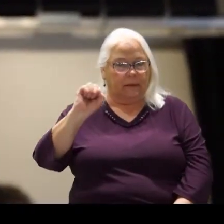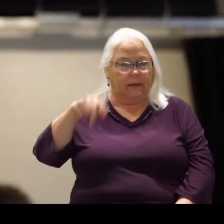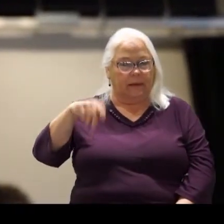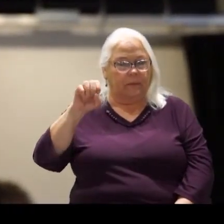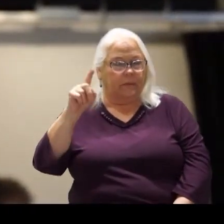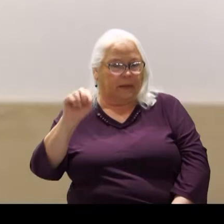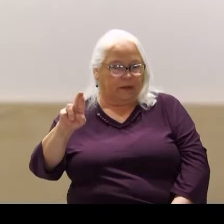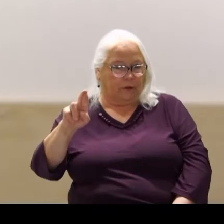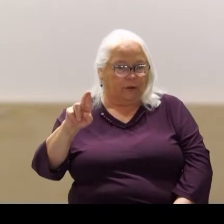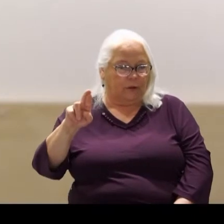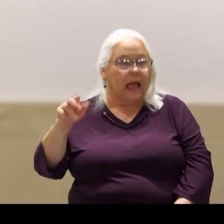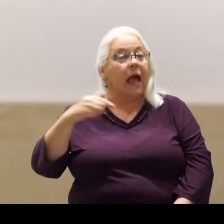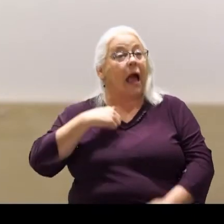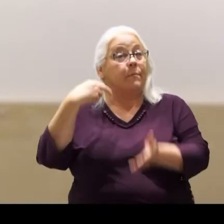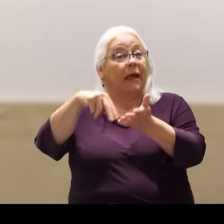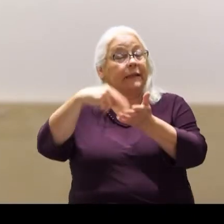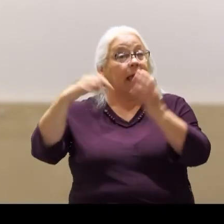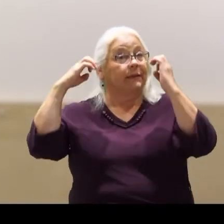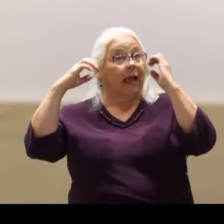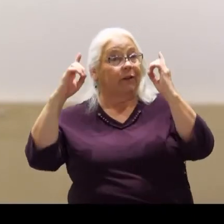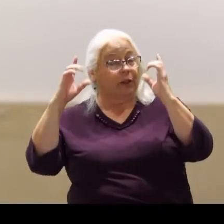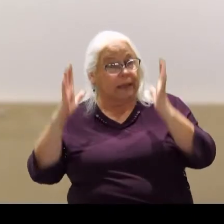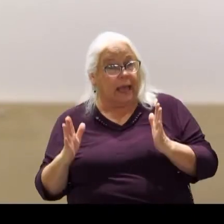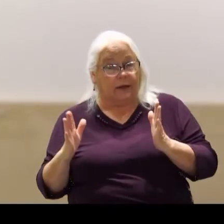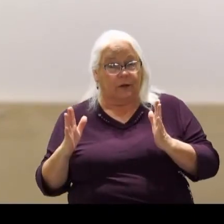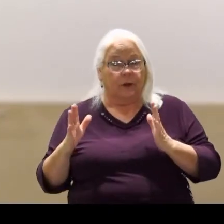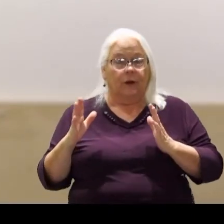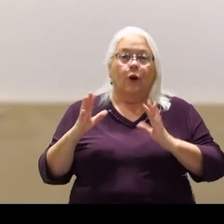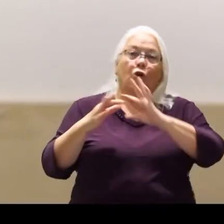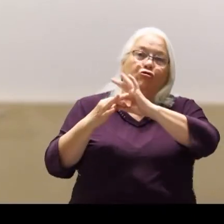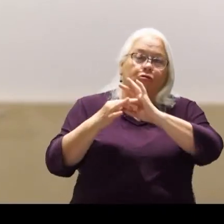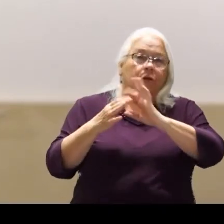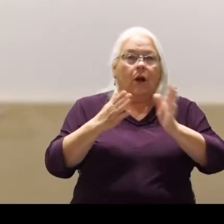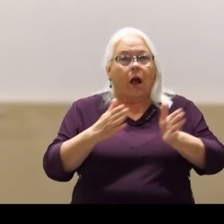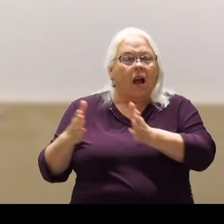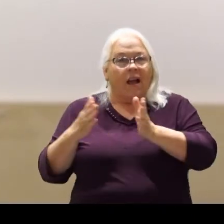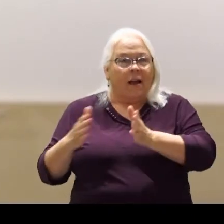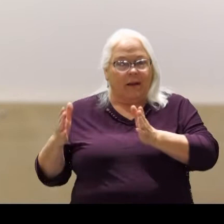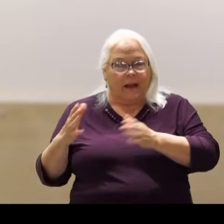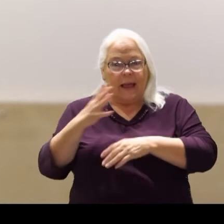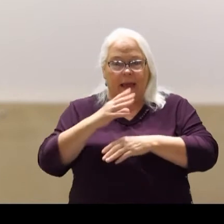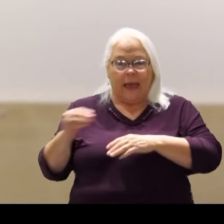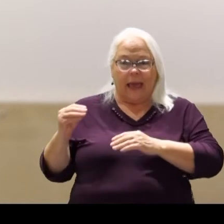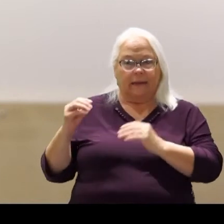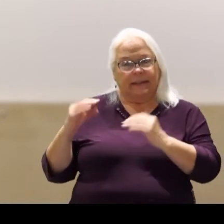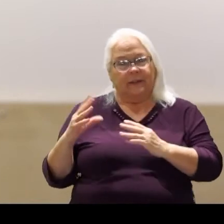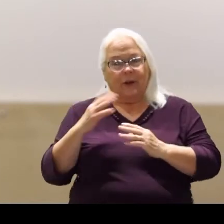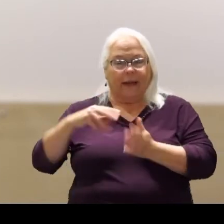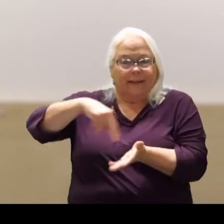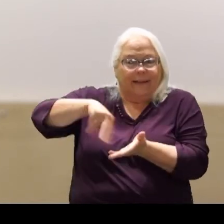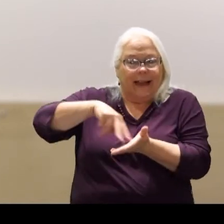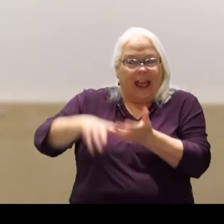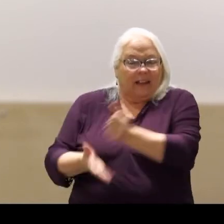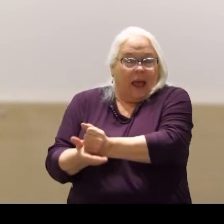Camille Spencer, and I am a dance educator, a choreographer, a teacher, and just a